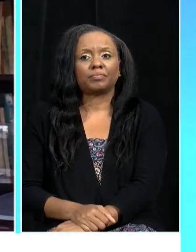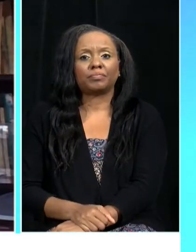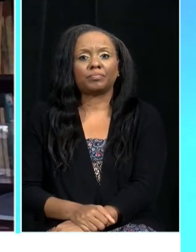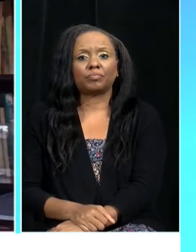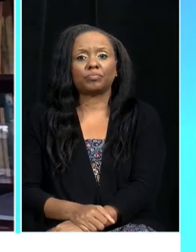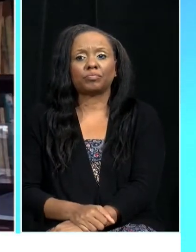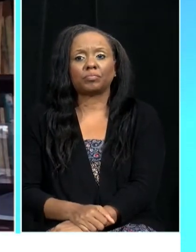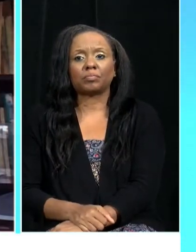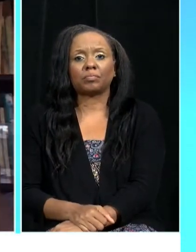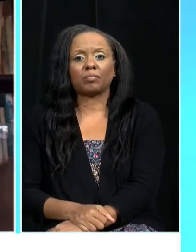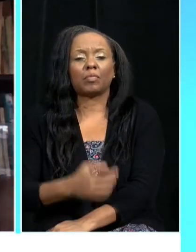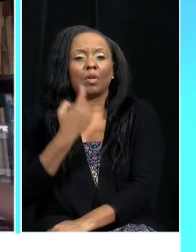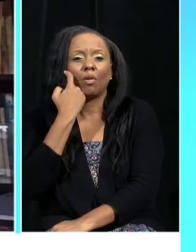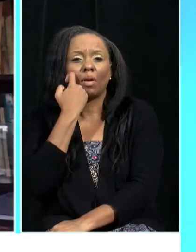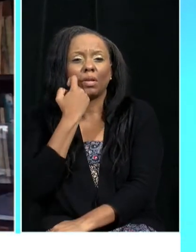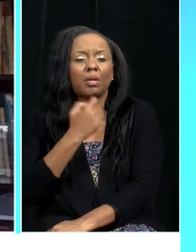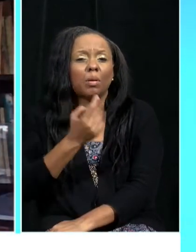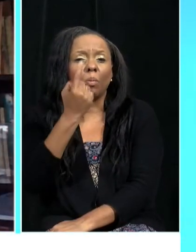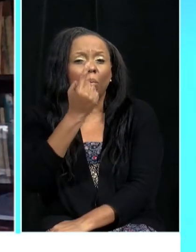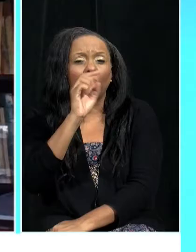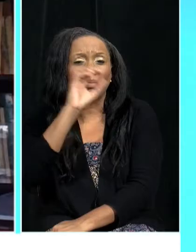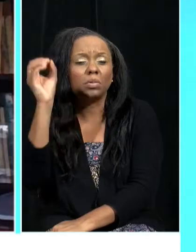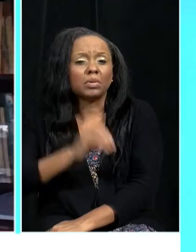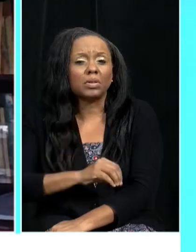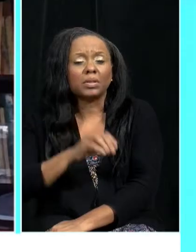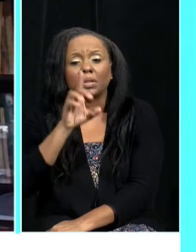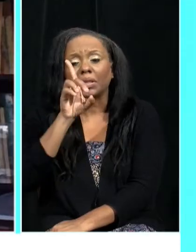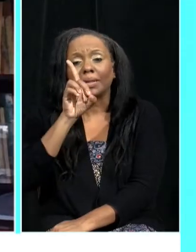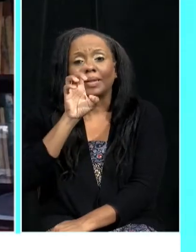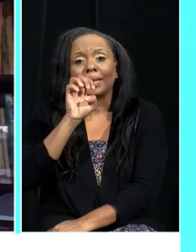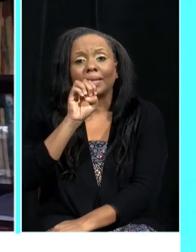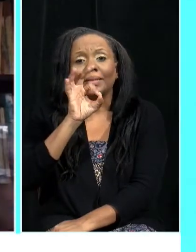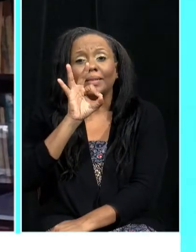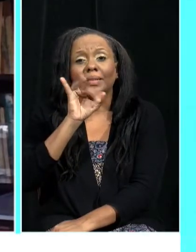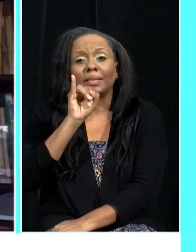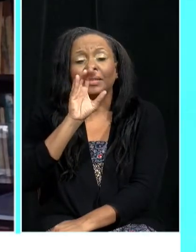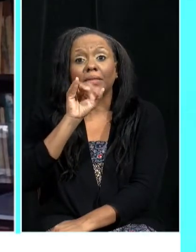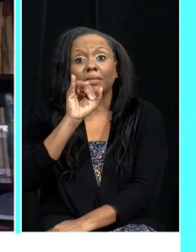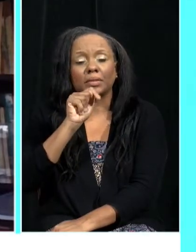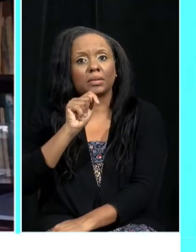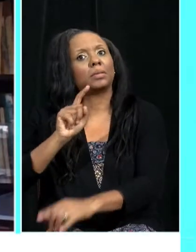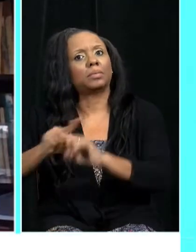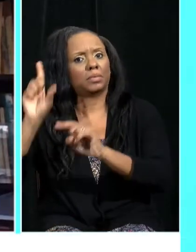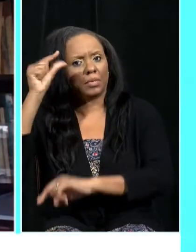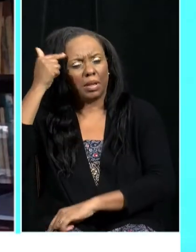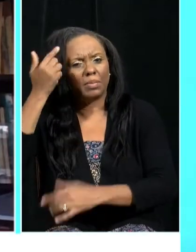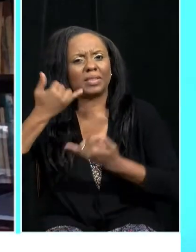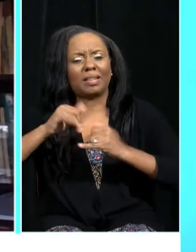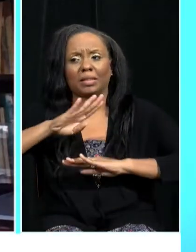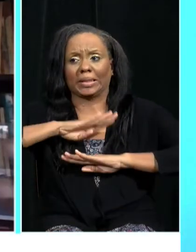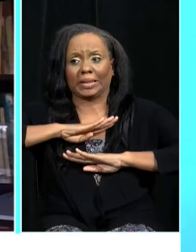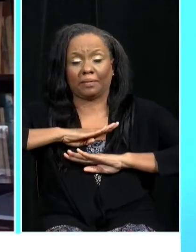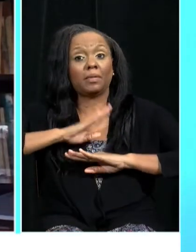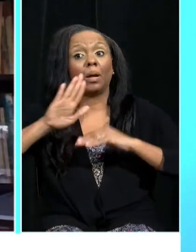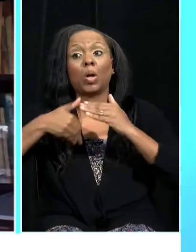deficit of 1%. So the government has met those targets. Also, there are targets in terms